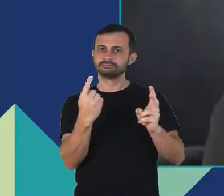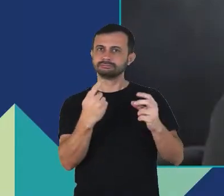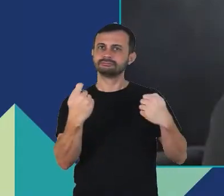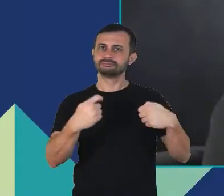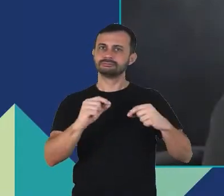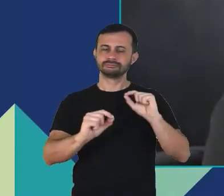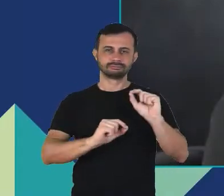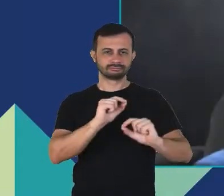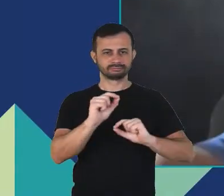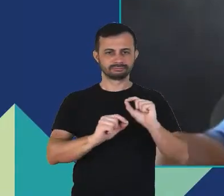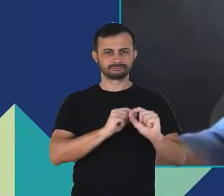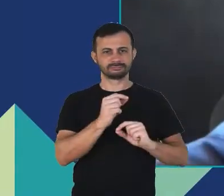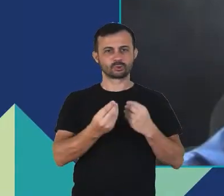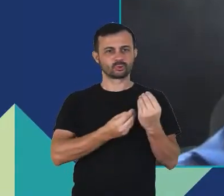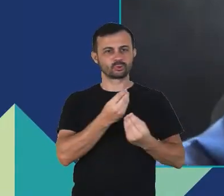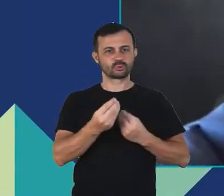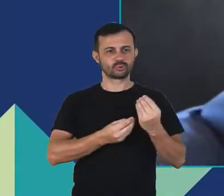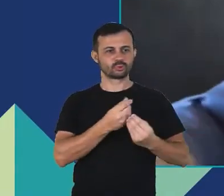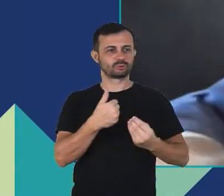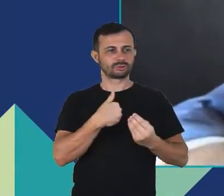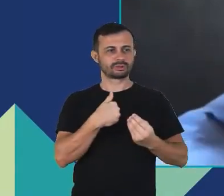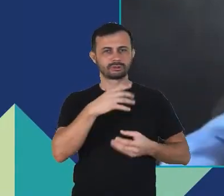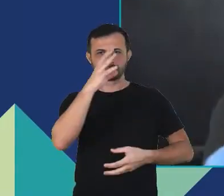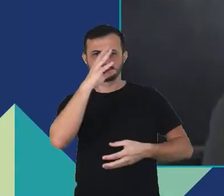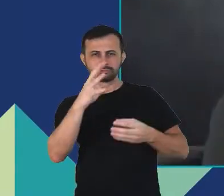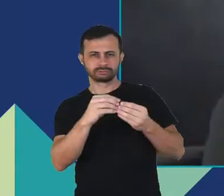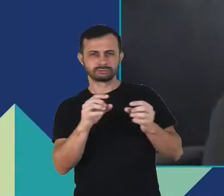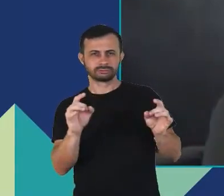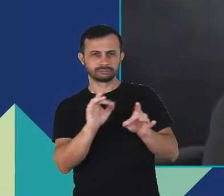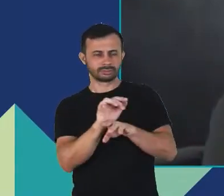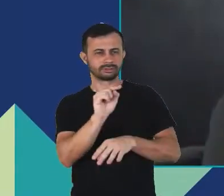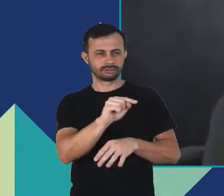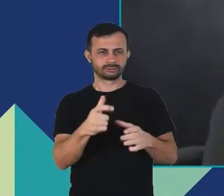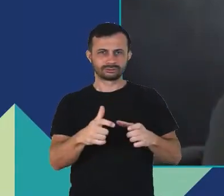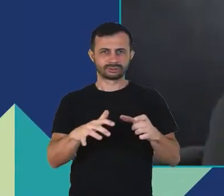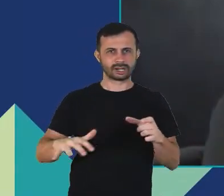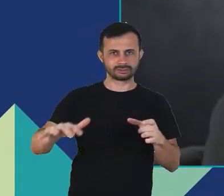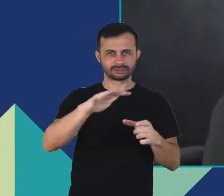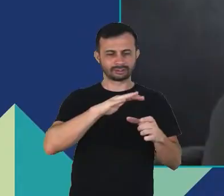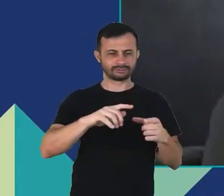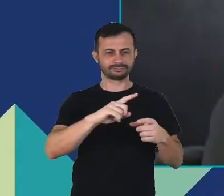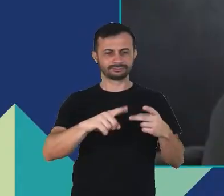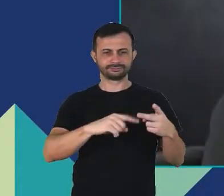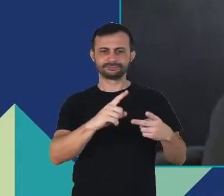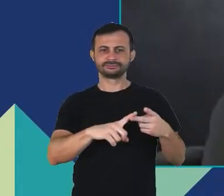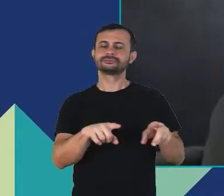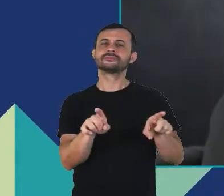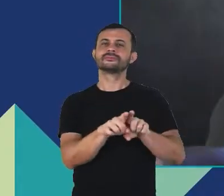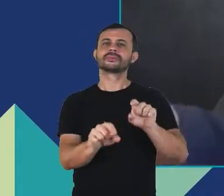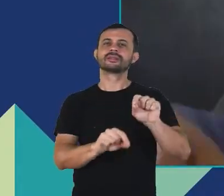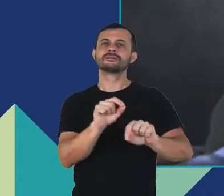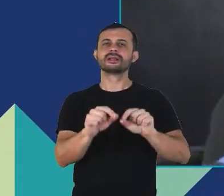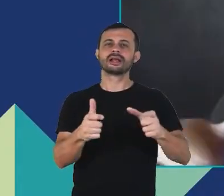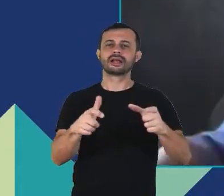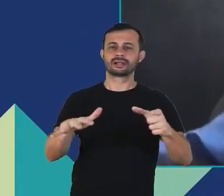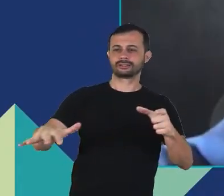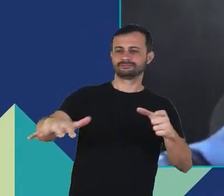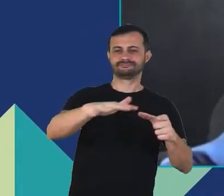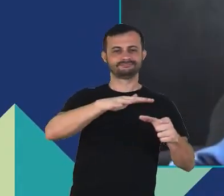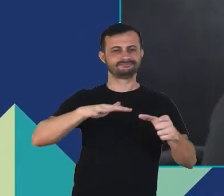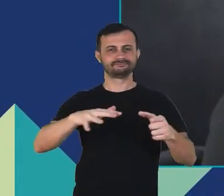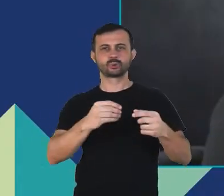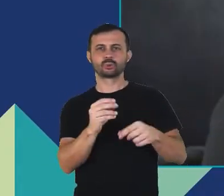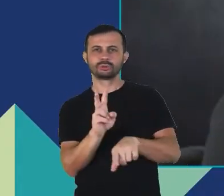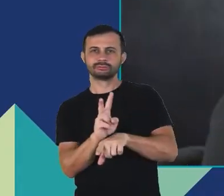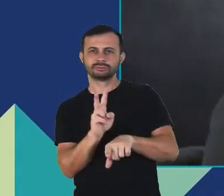facility and close a portion of it. So you can actually